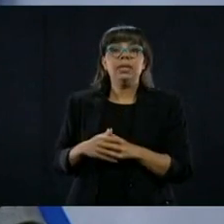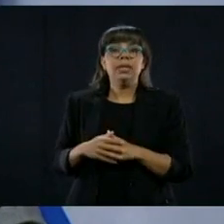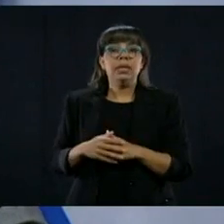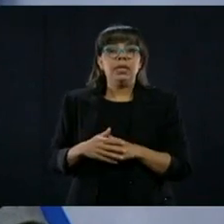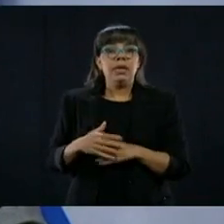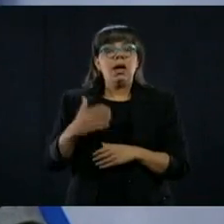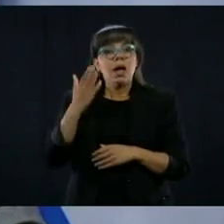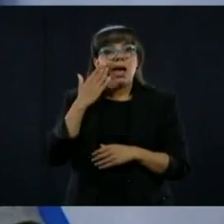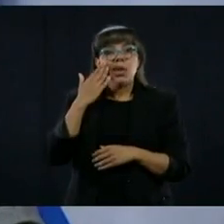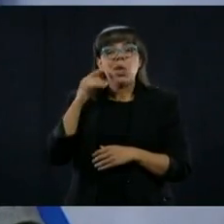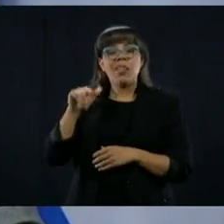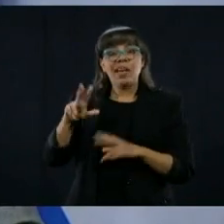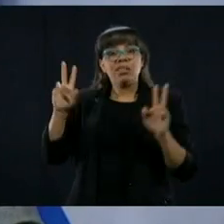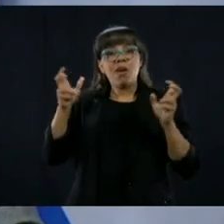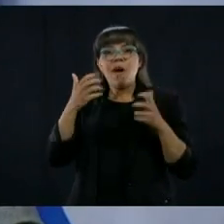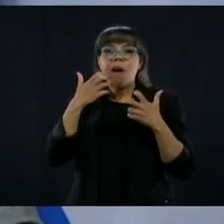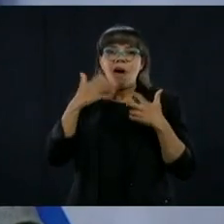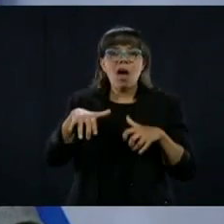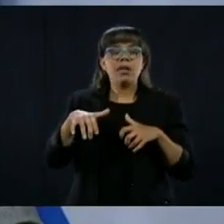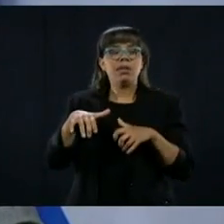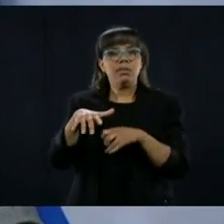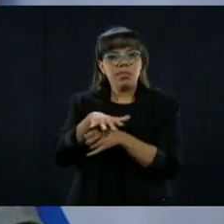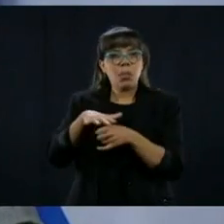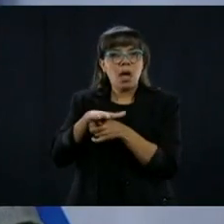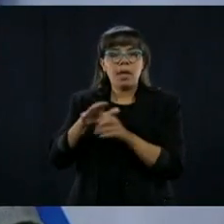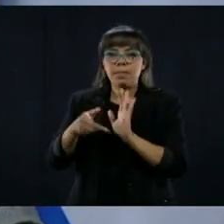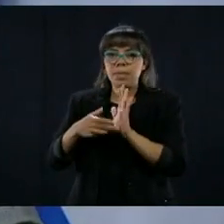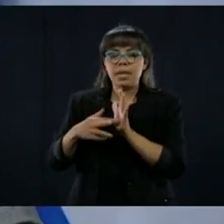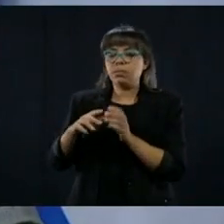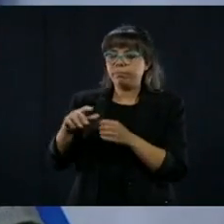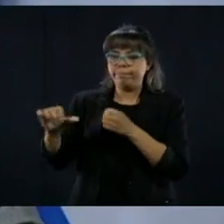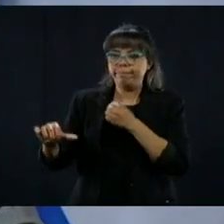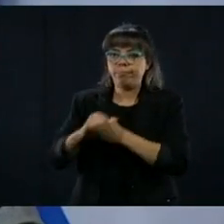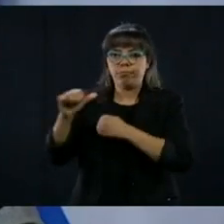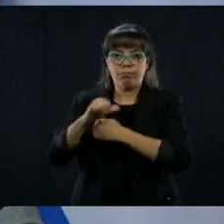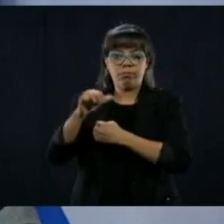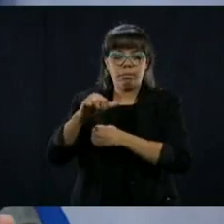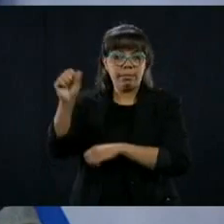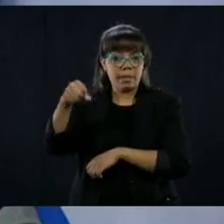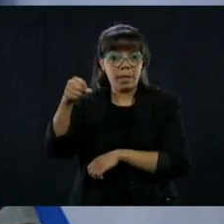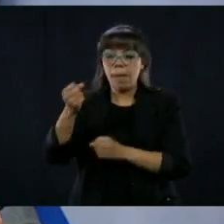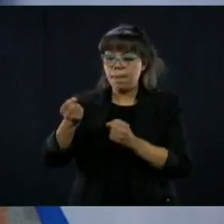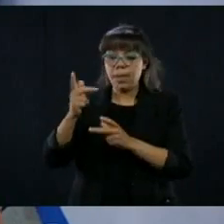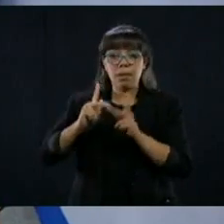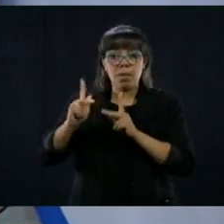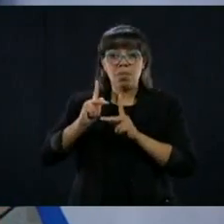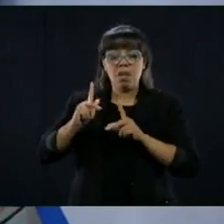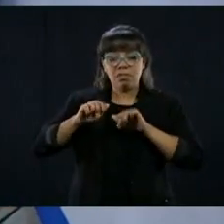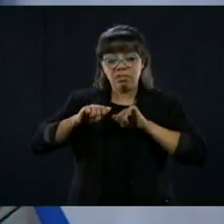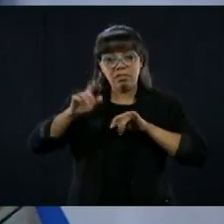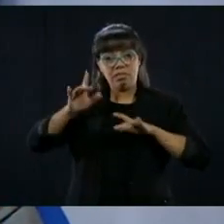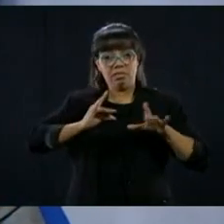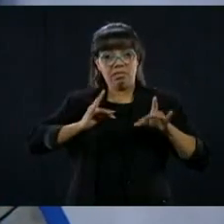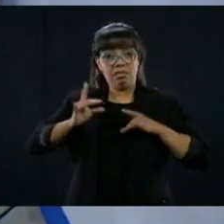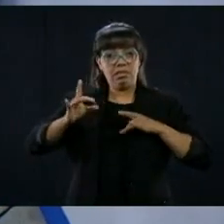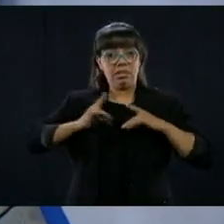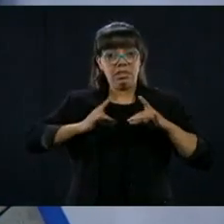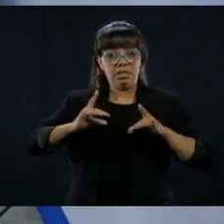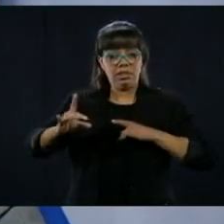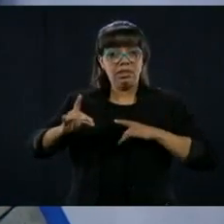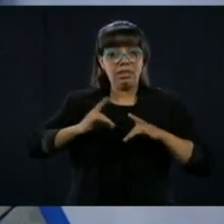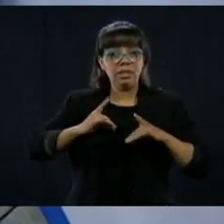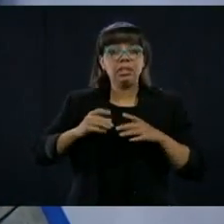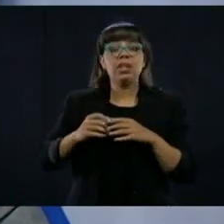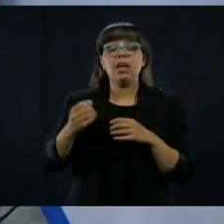of people who are, I would say, health workers, around 200. I think that's the number I have, but